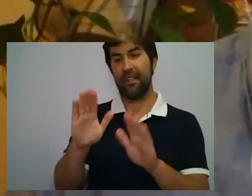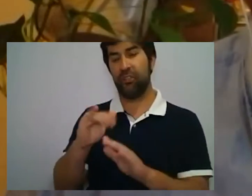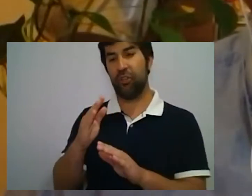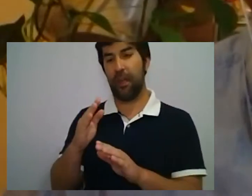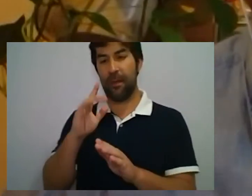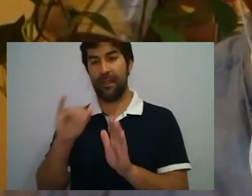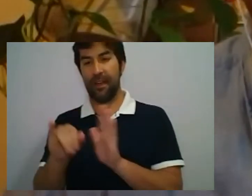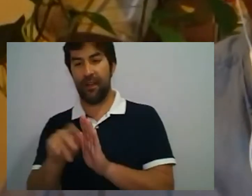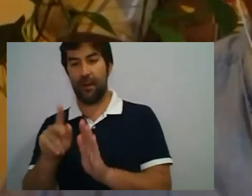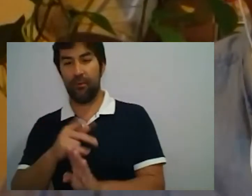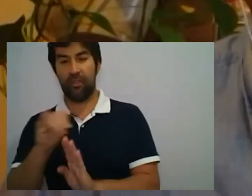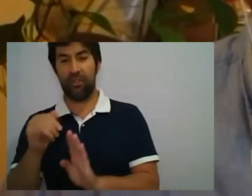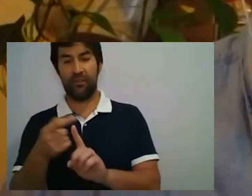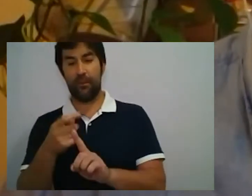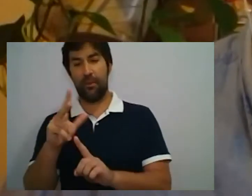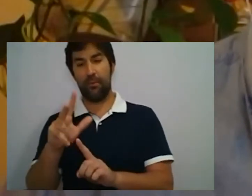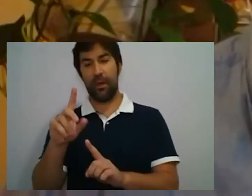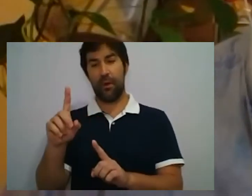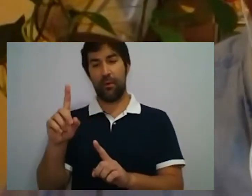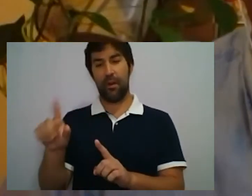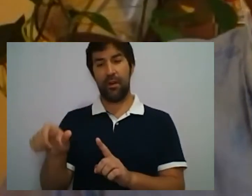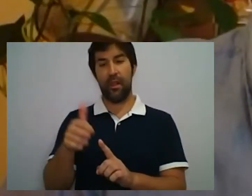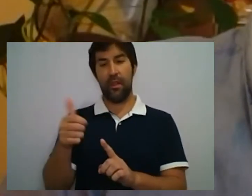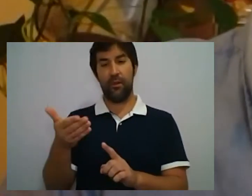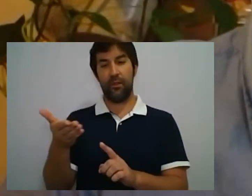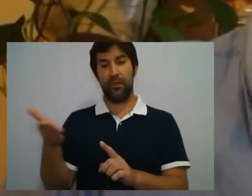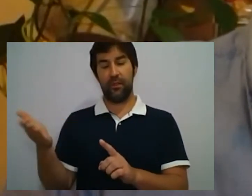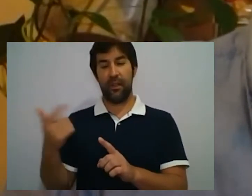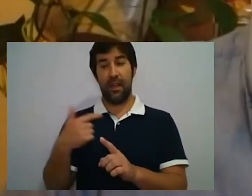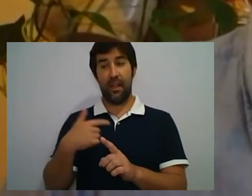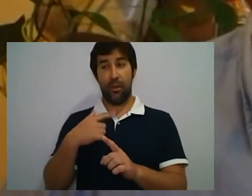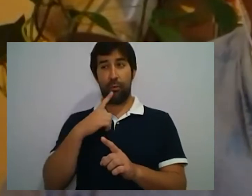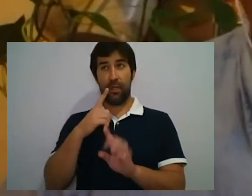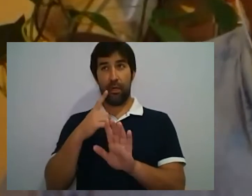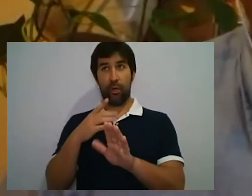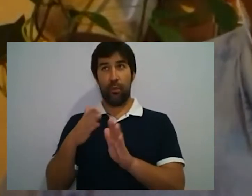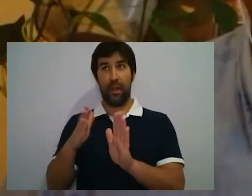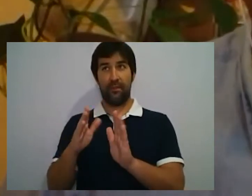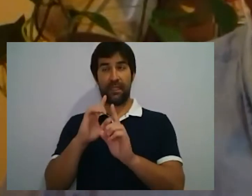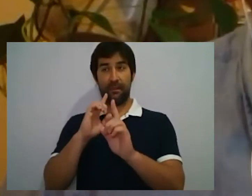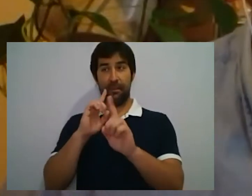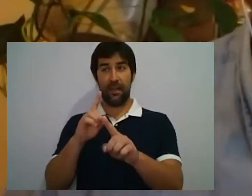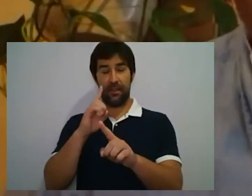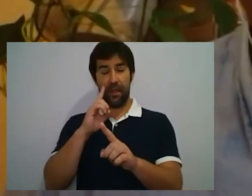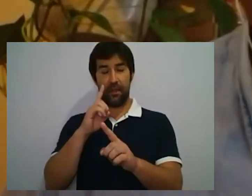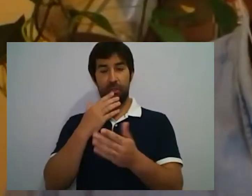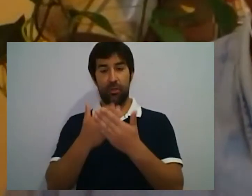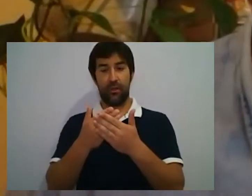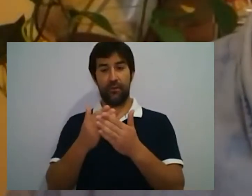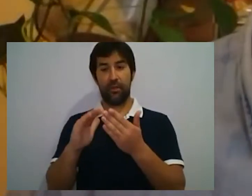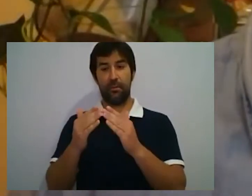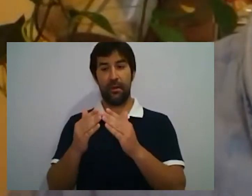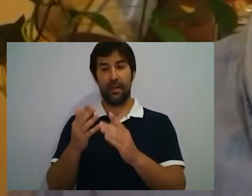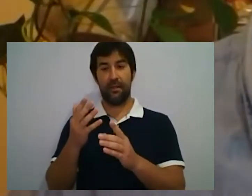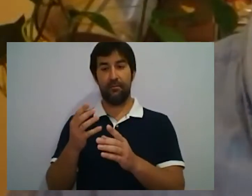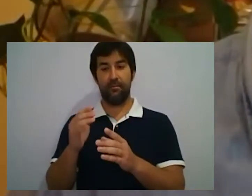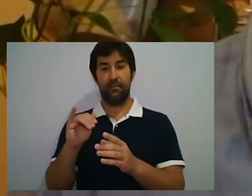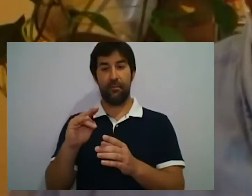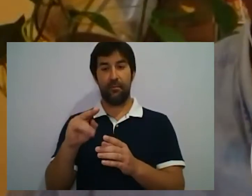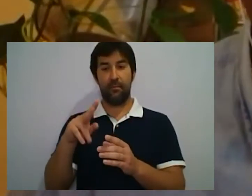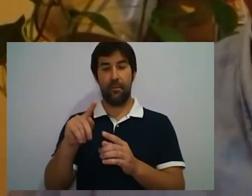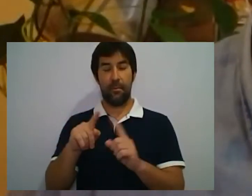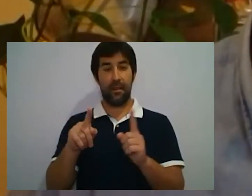that are required criteria for SPC and PennDOT is to look at